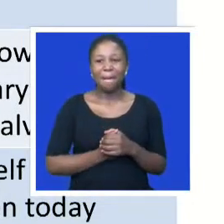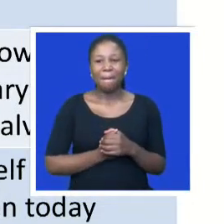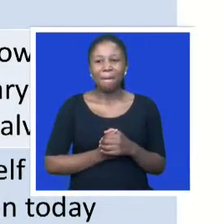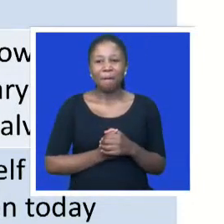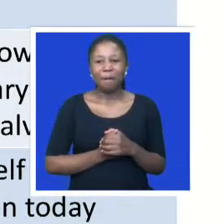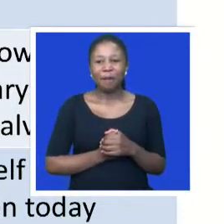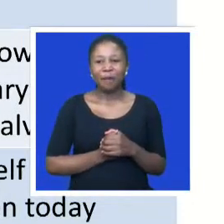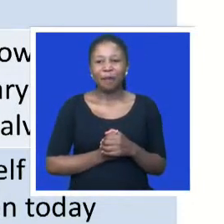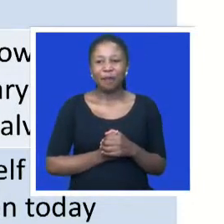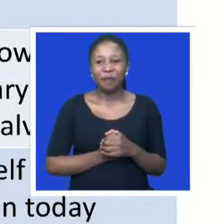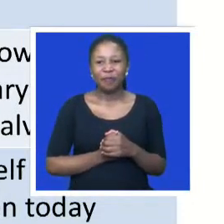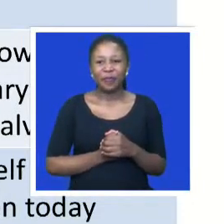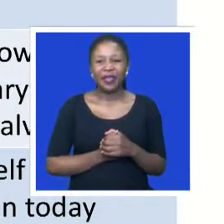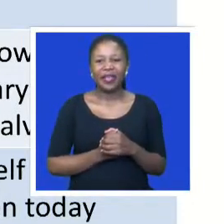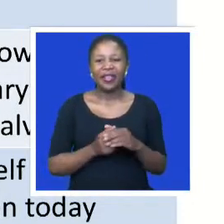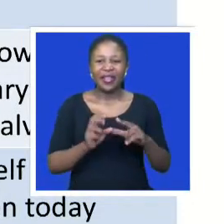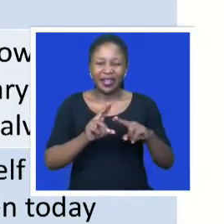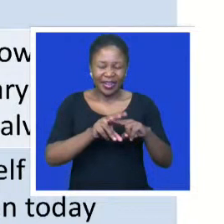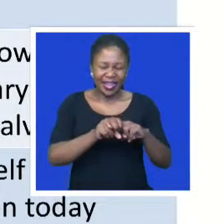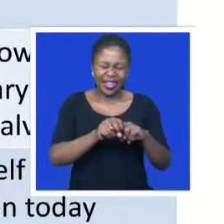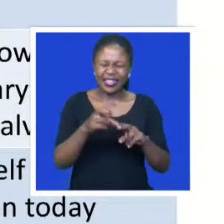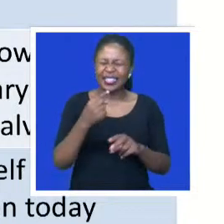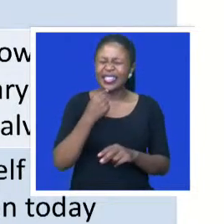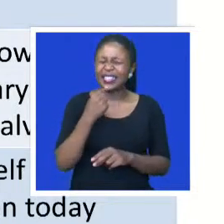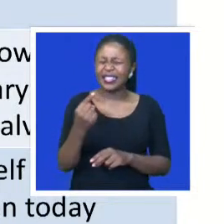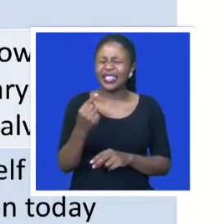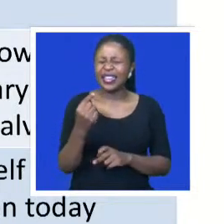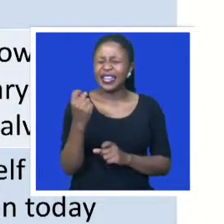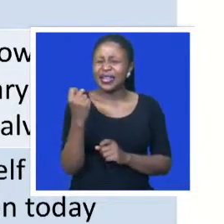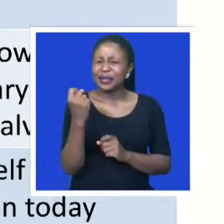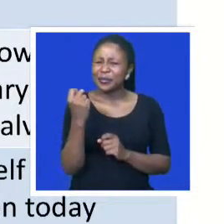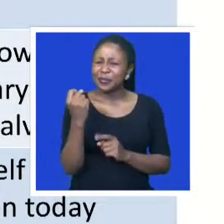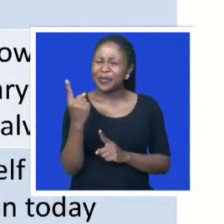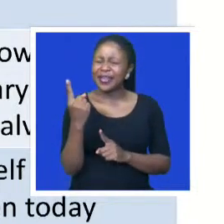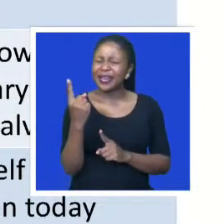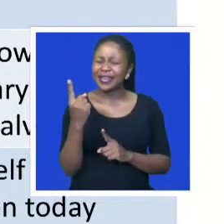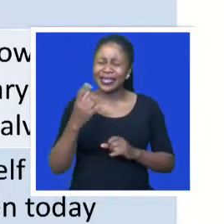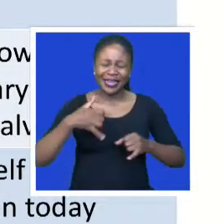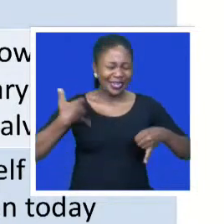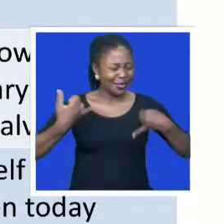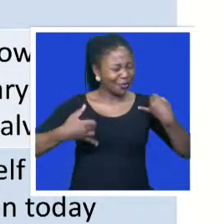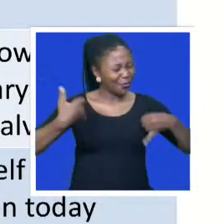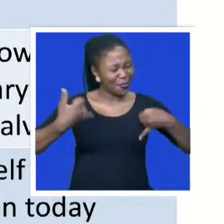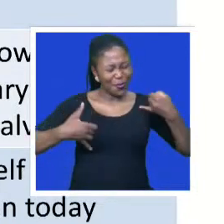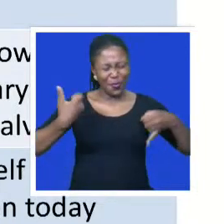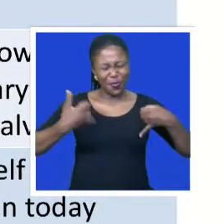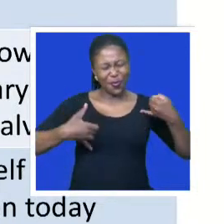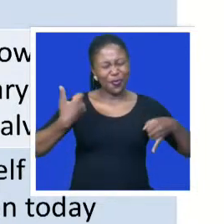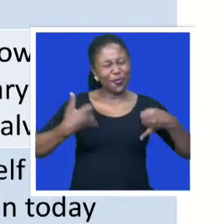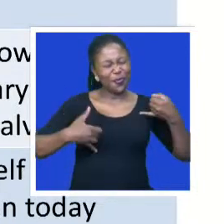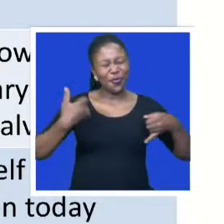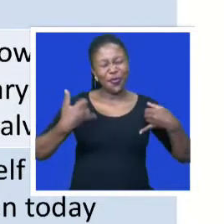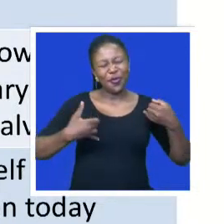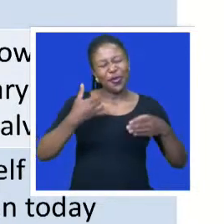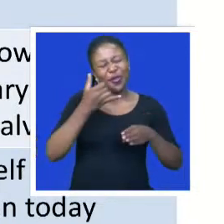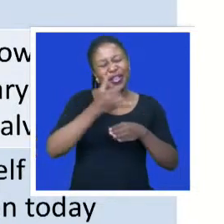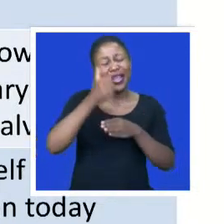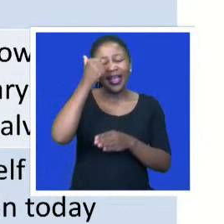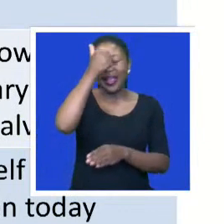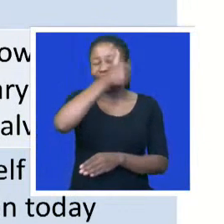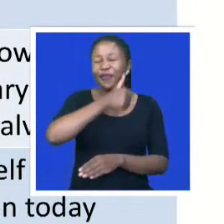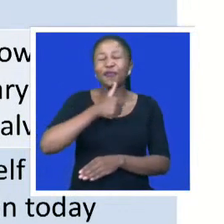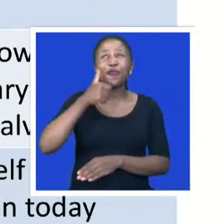my spirit has rejoiced in God my Savior. She rejoices